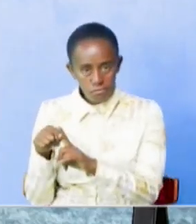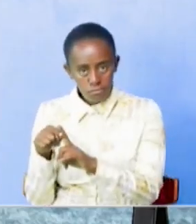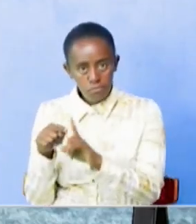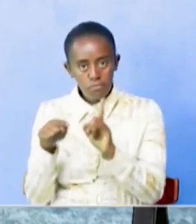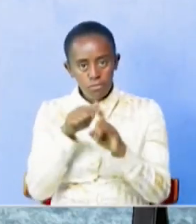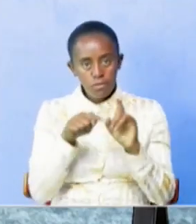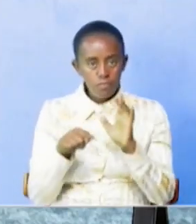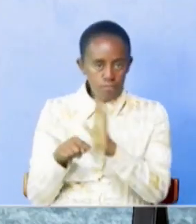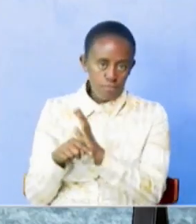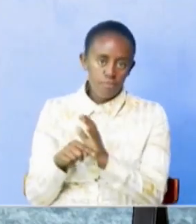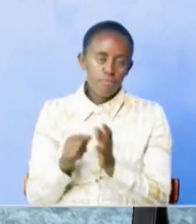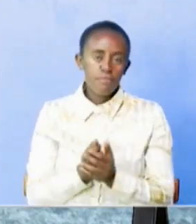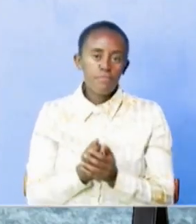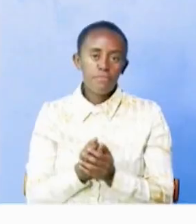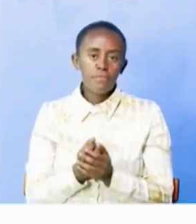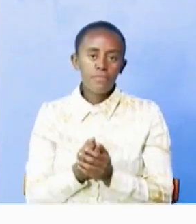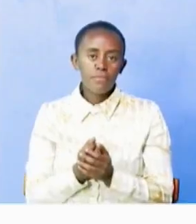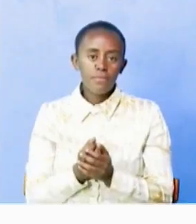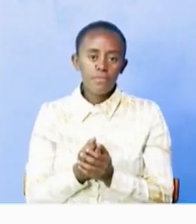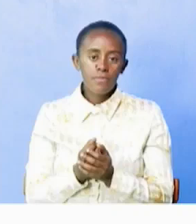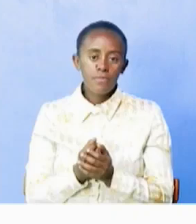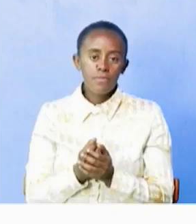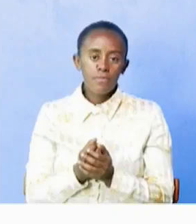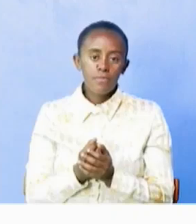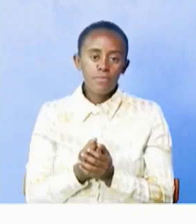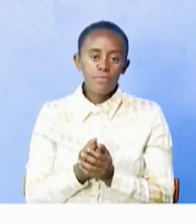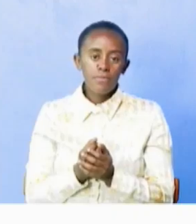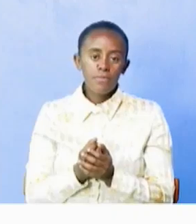example. So